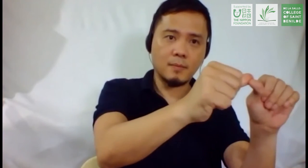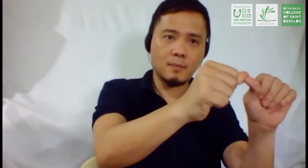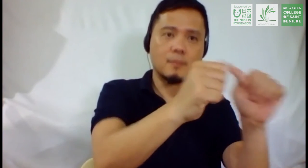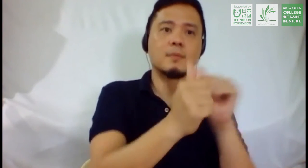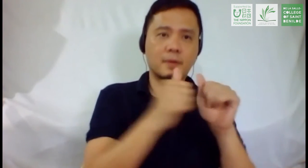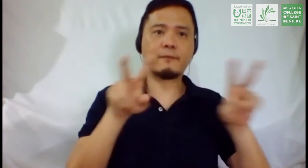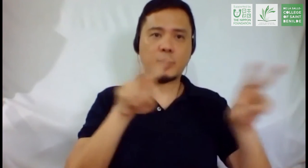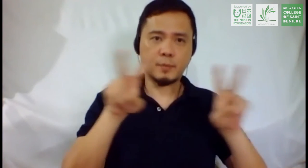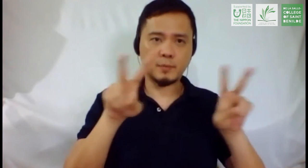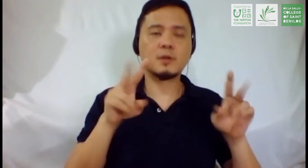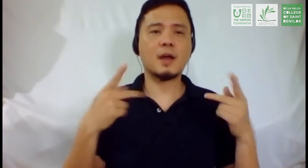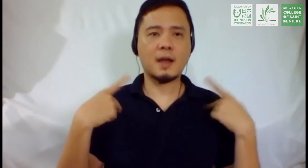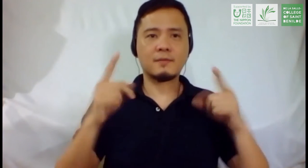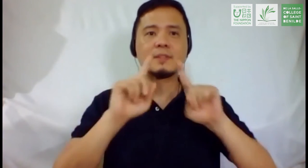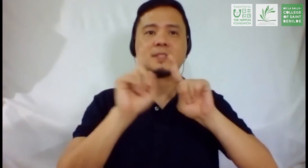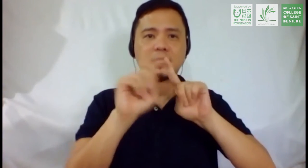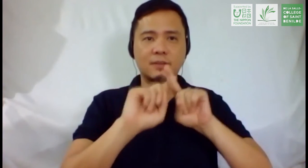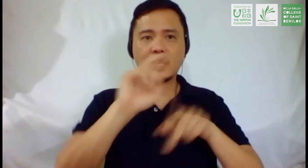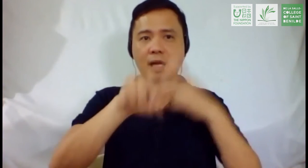So there are different kinds of